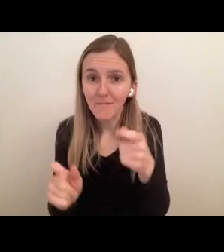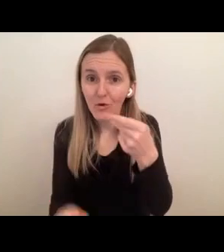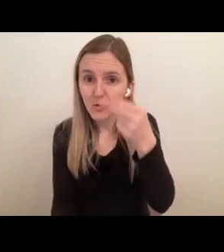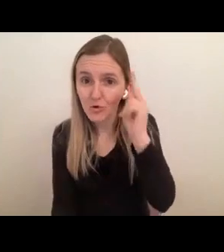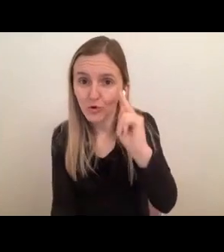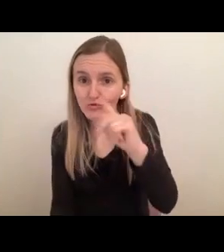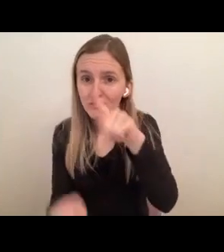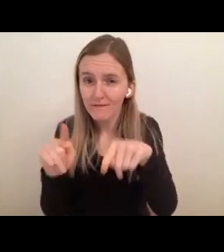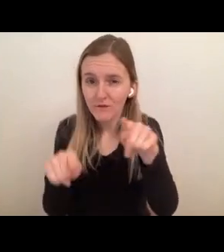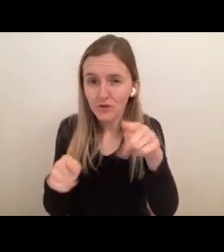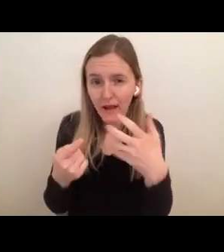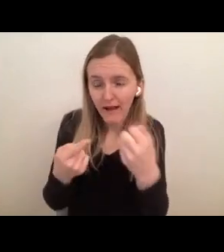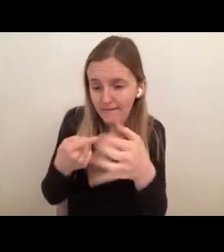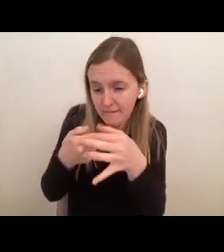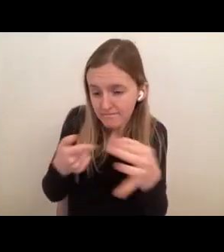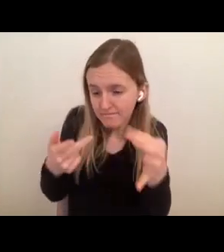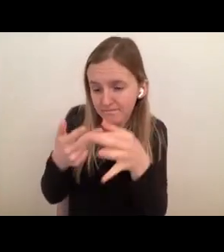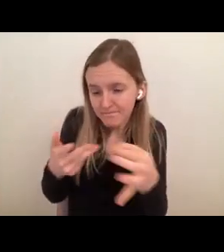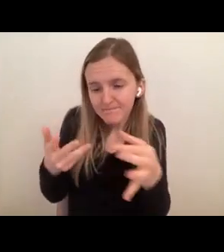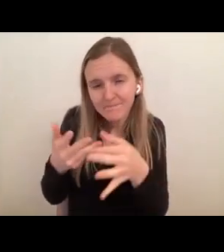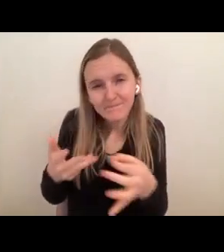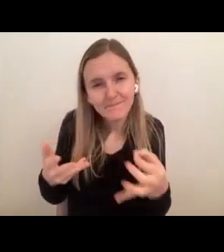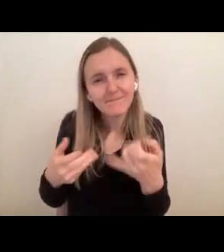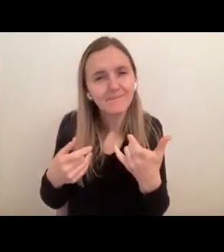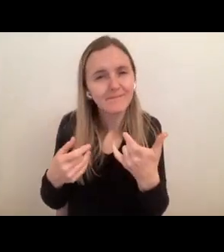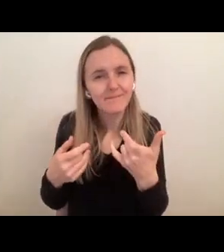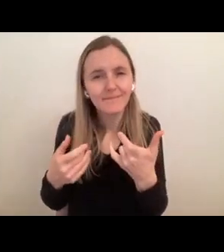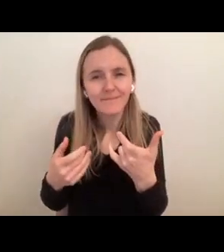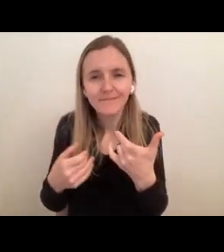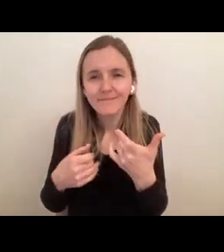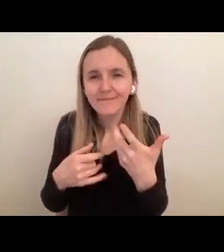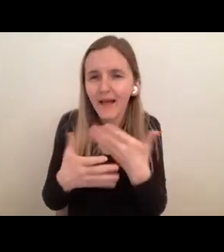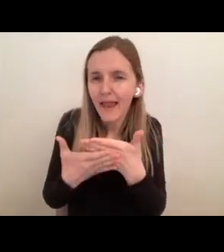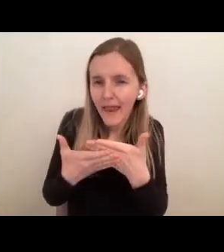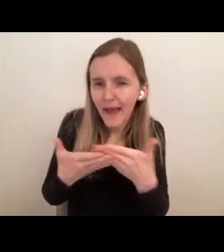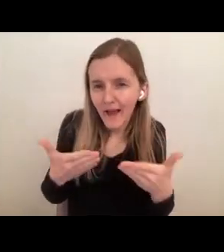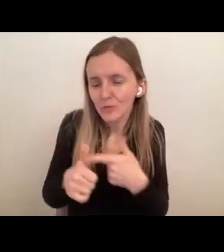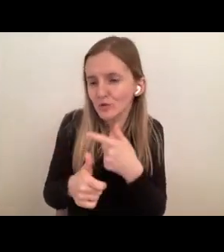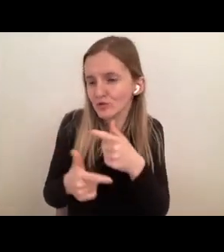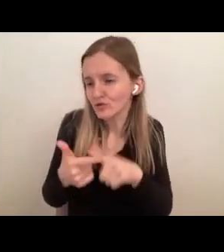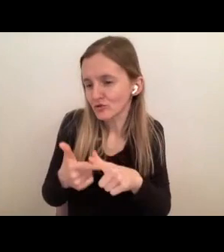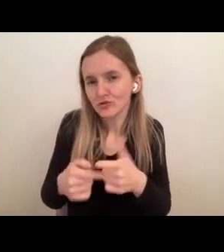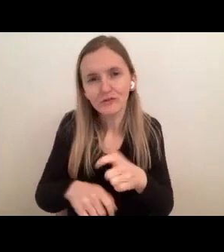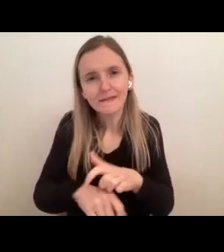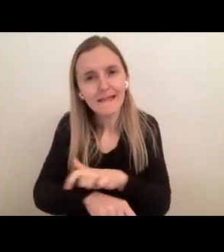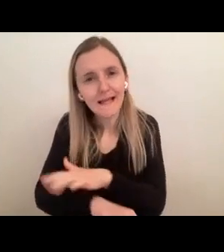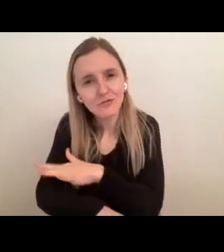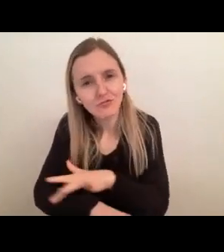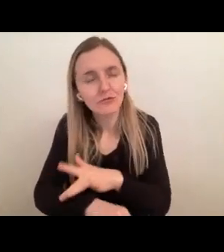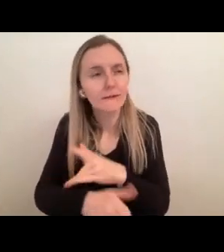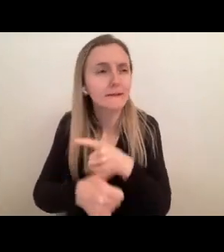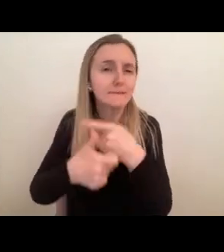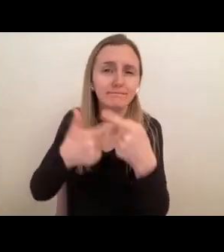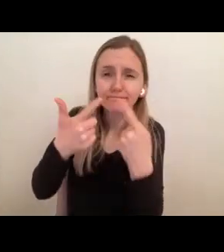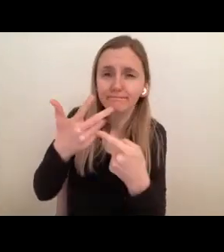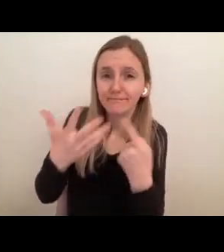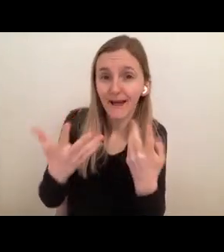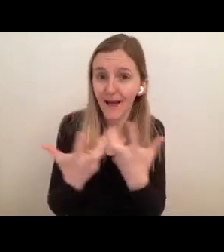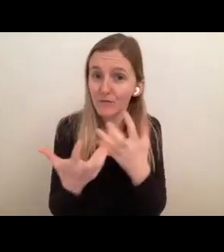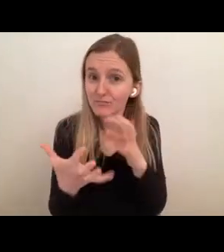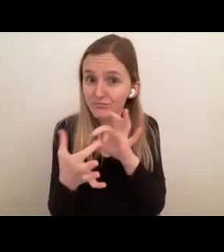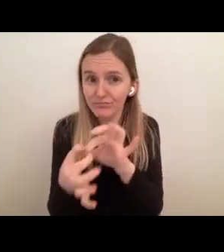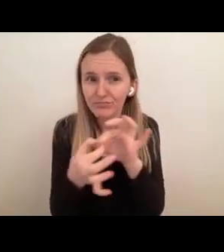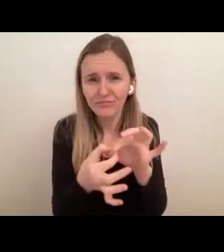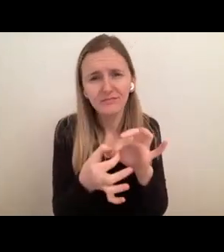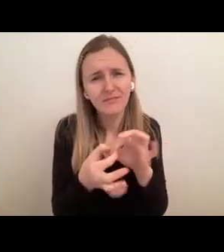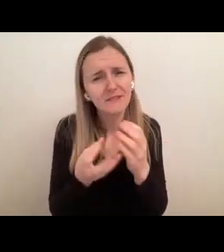thinking, of their sensory profiles, of their language profiles, of their ability to connect with other people that are so